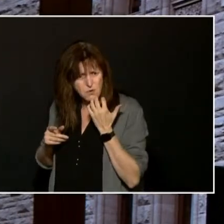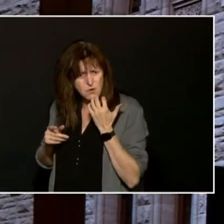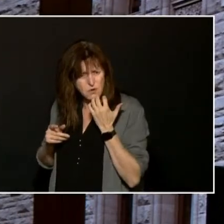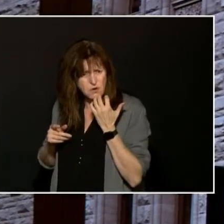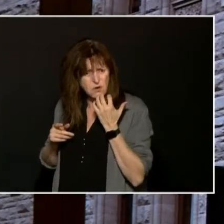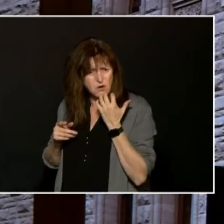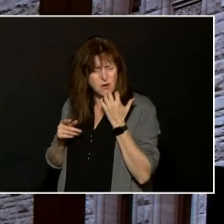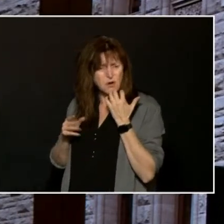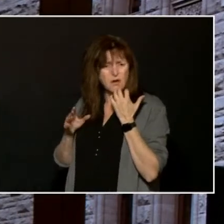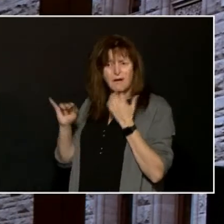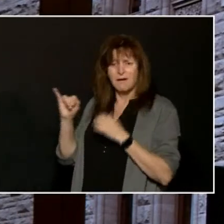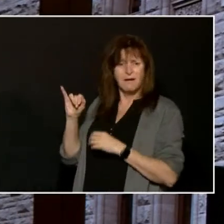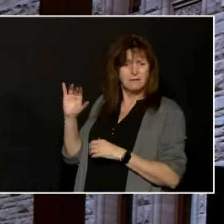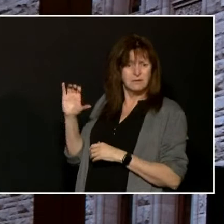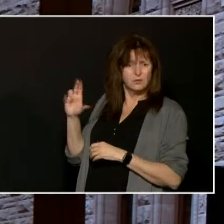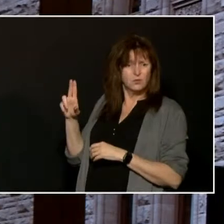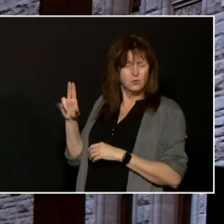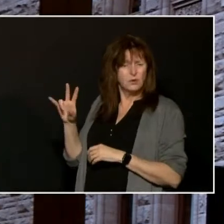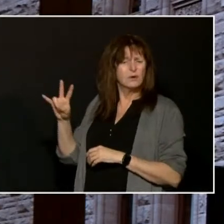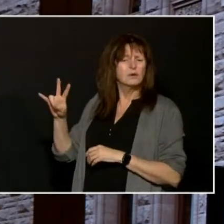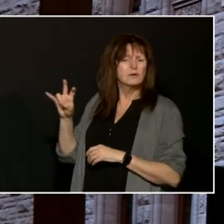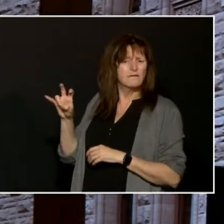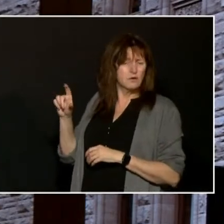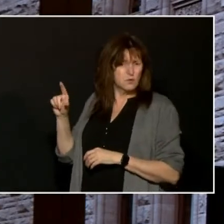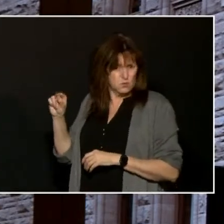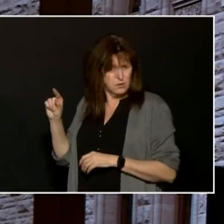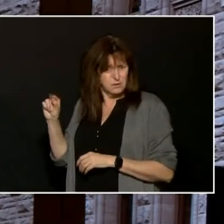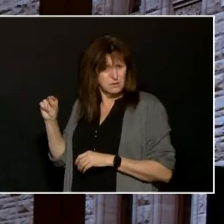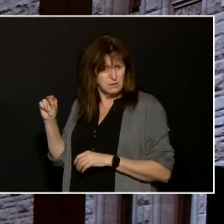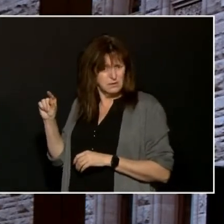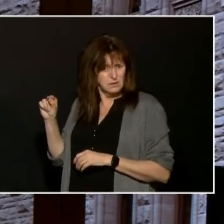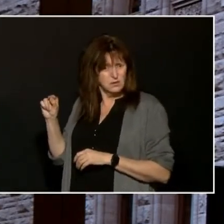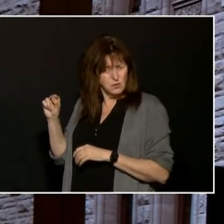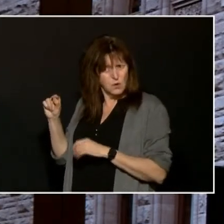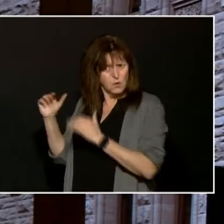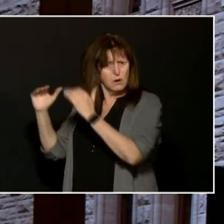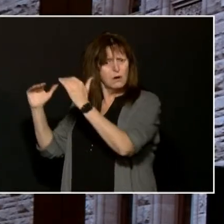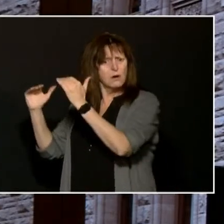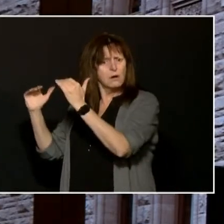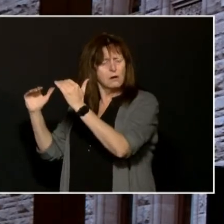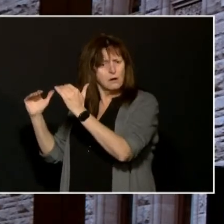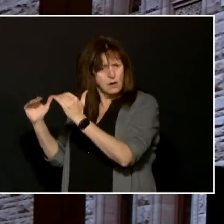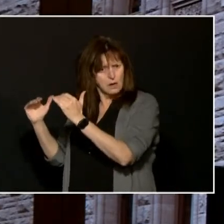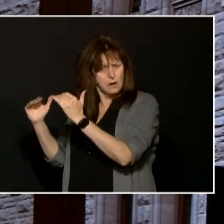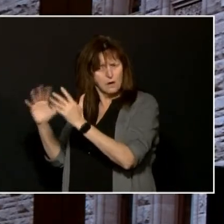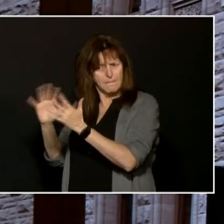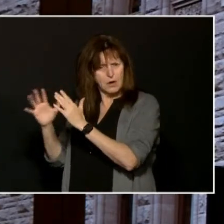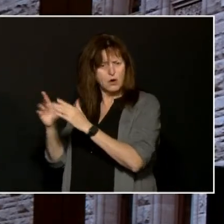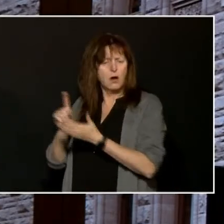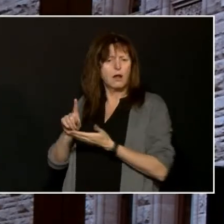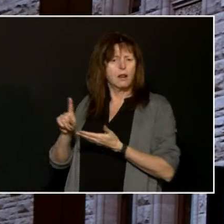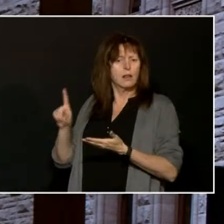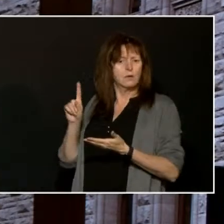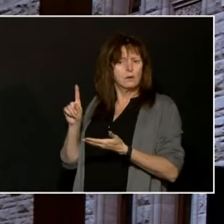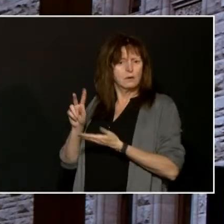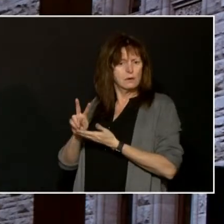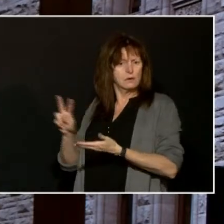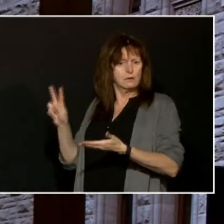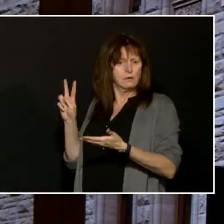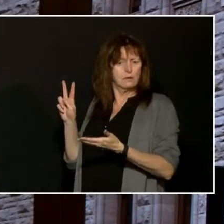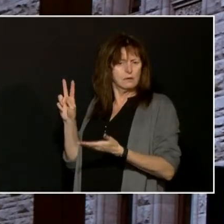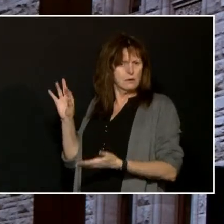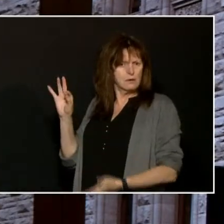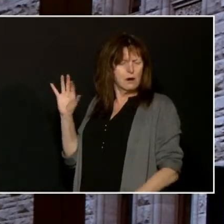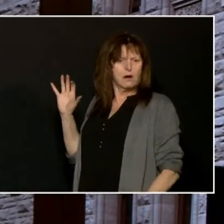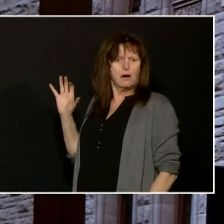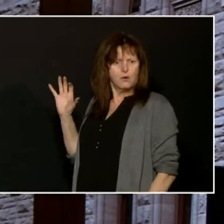721 people in ICU. That's down from where we were peaking close to 900 just a few weeks ago. But that is a